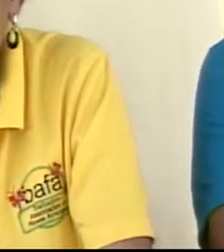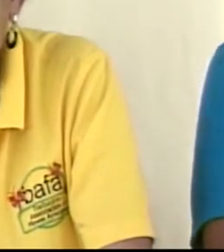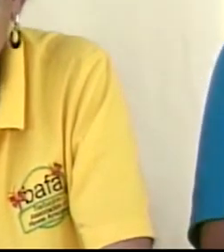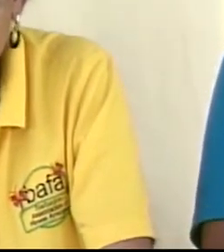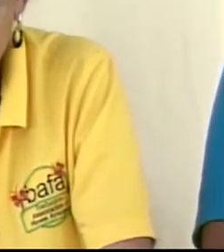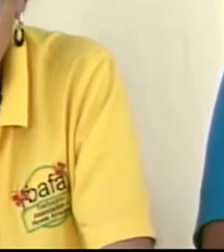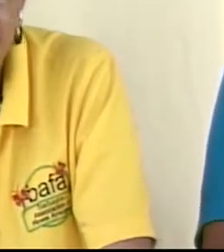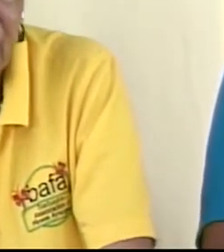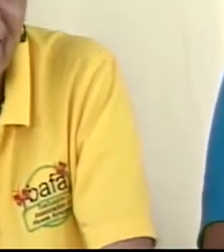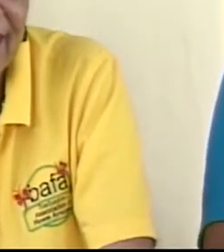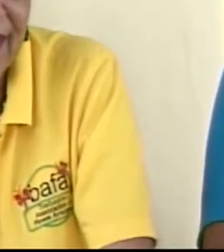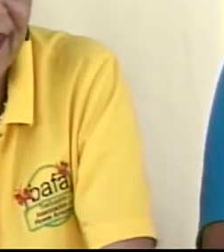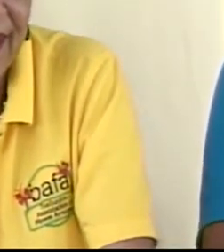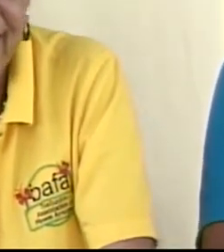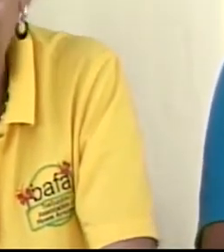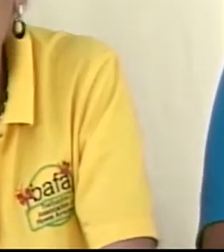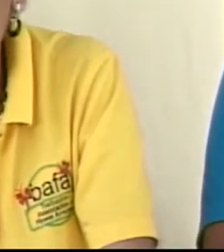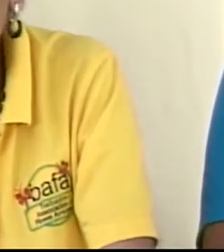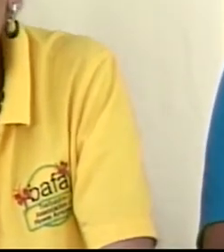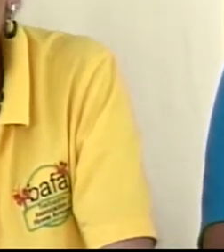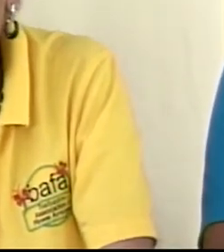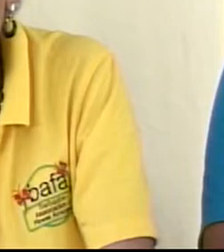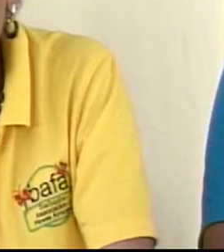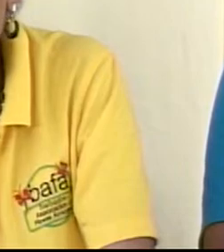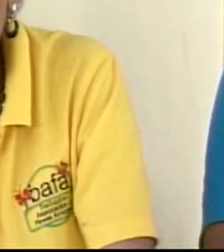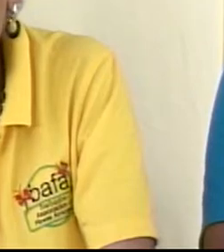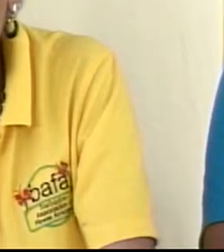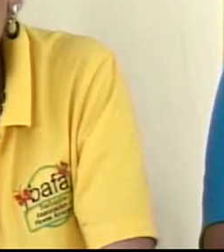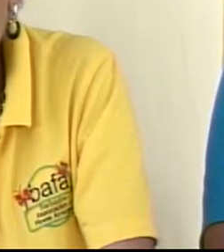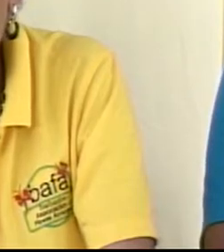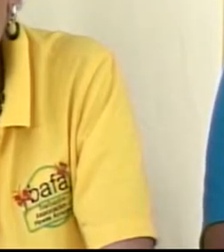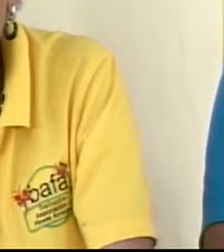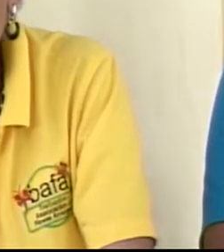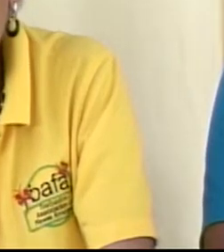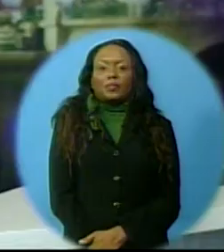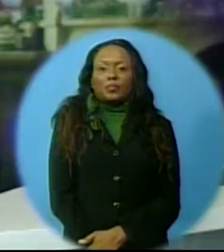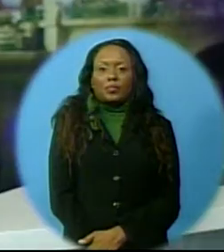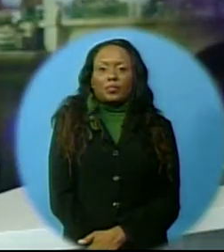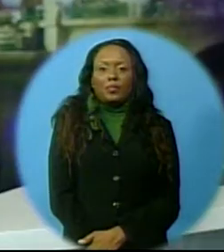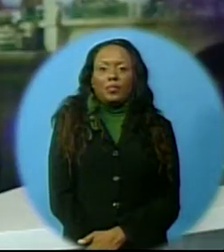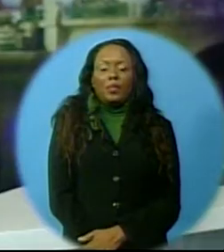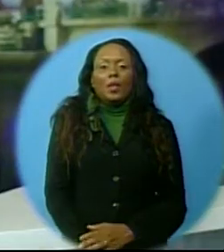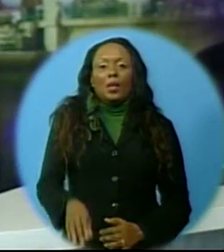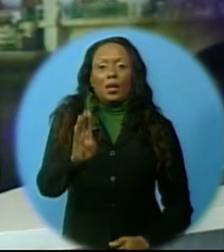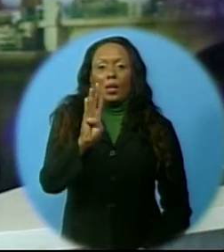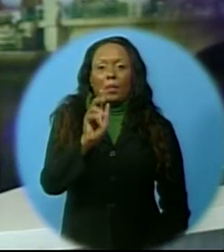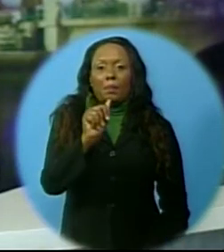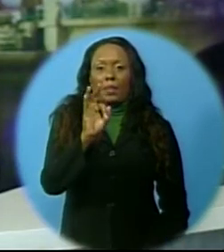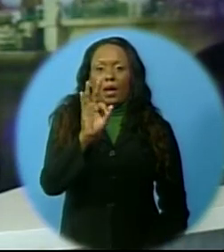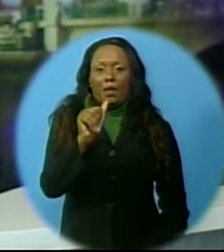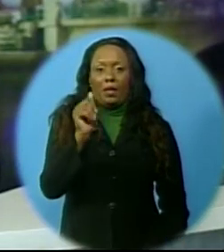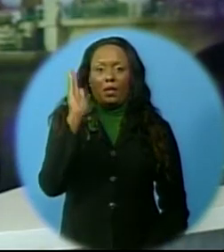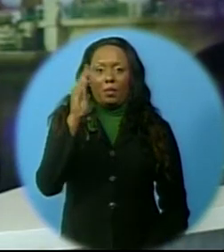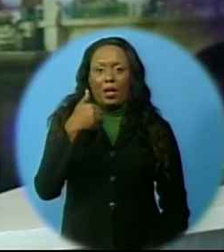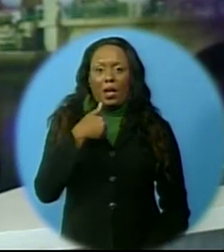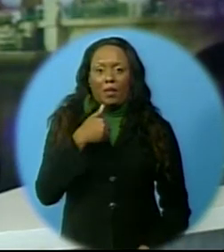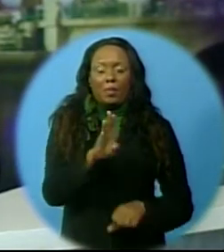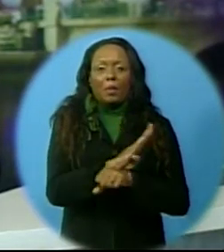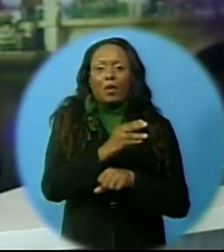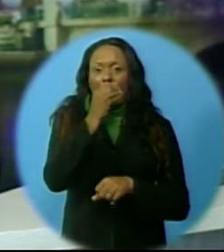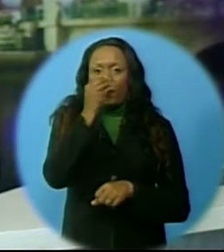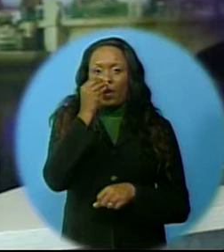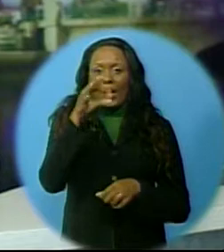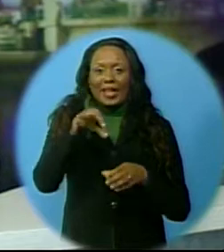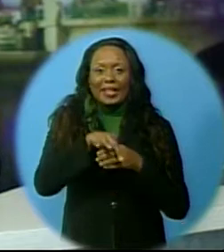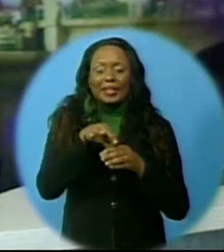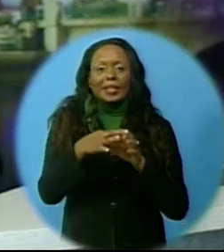members of WAFA. And we're expecting delegations from each of those countries to come. Well, the BAFA will be holding a local flower